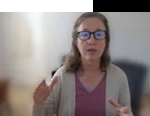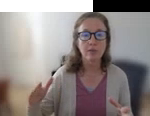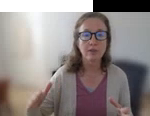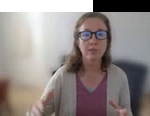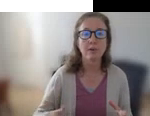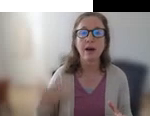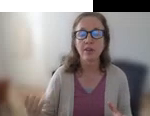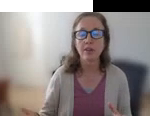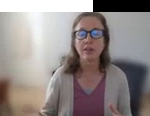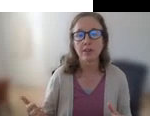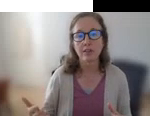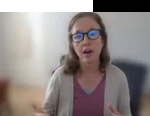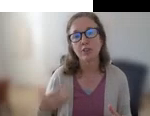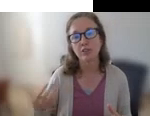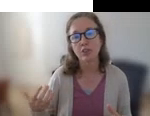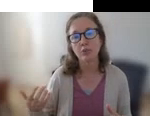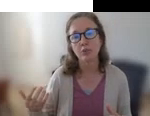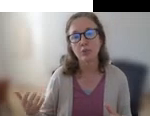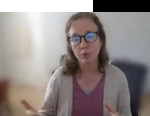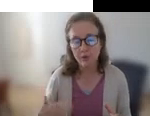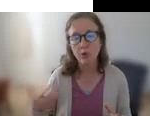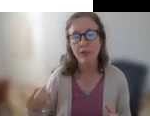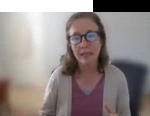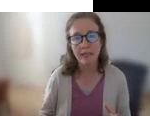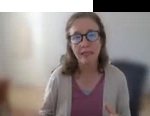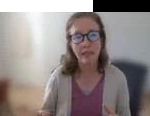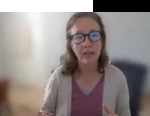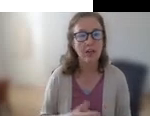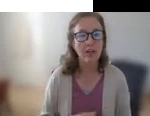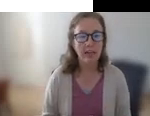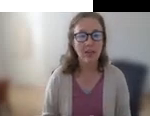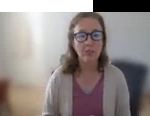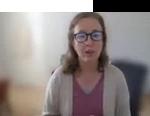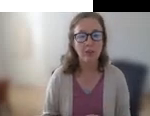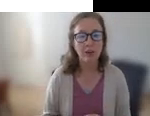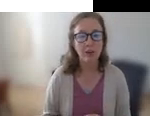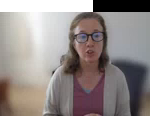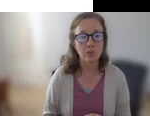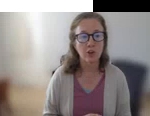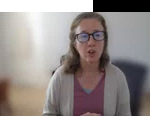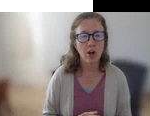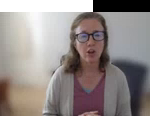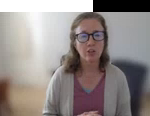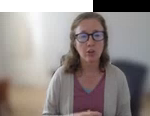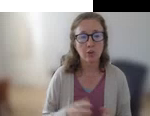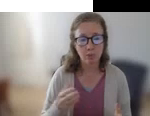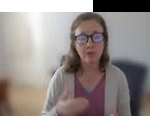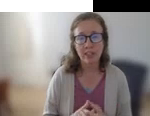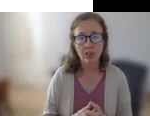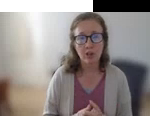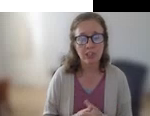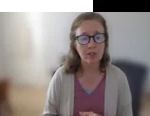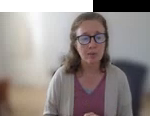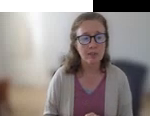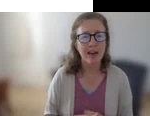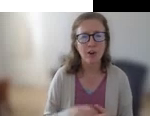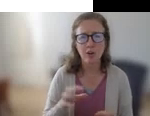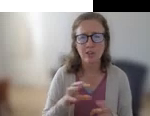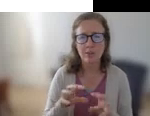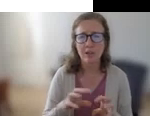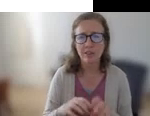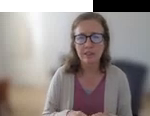session, sometimes having the option to review it again later can be very useful. Also, providing